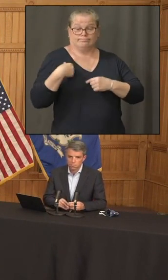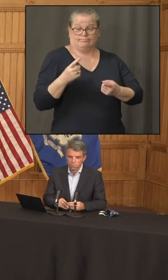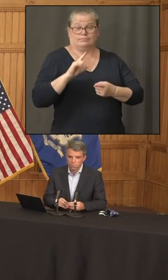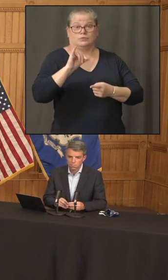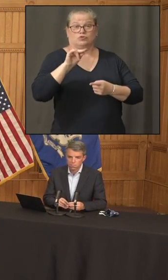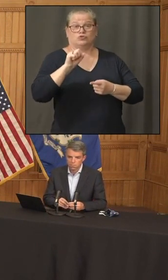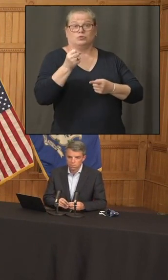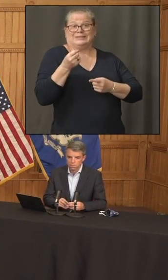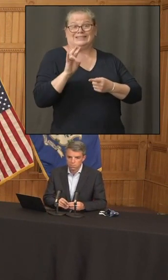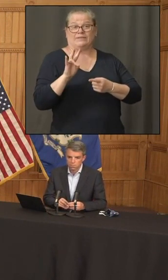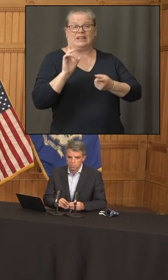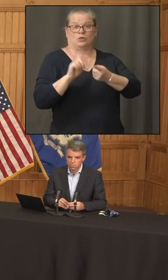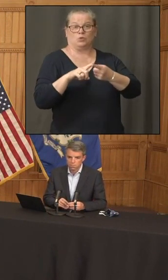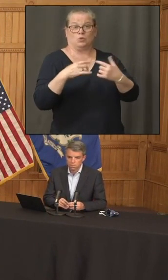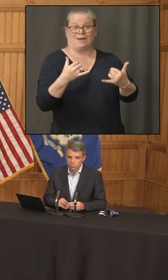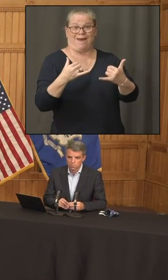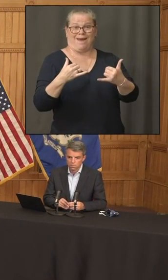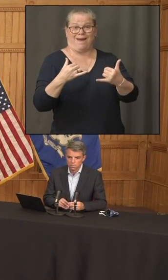consideration to move up Phase 3?